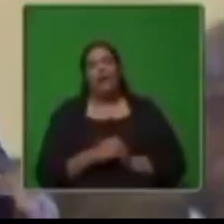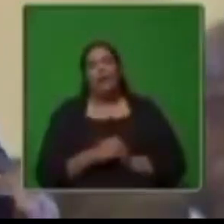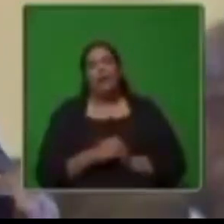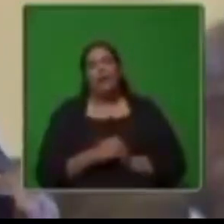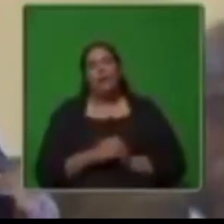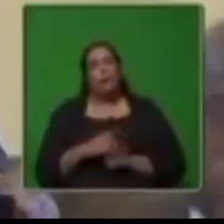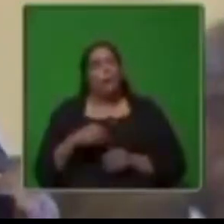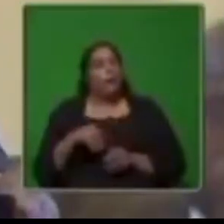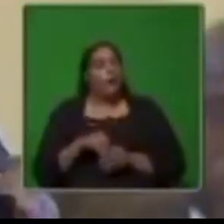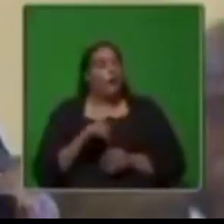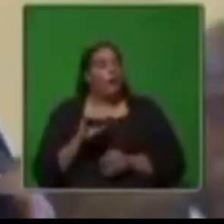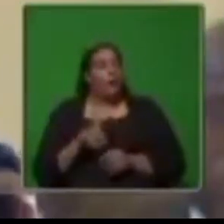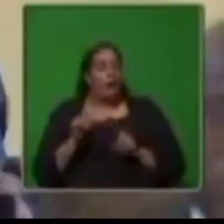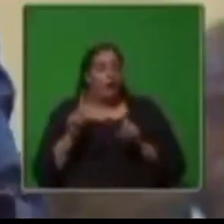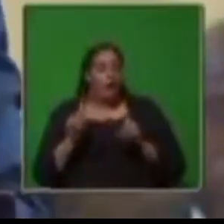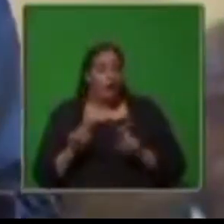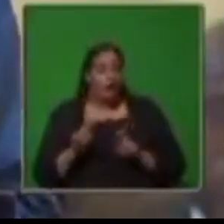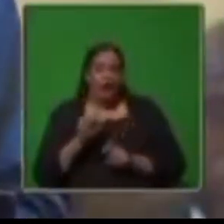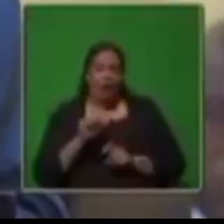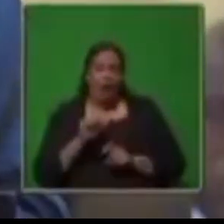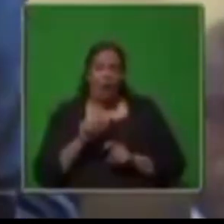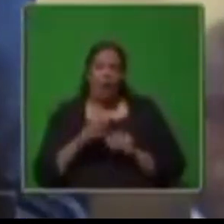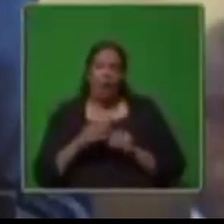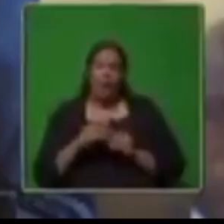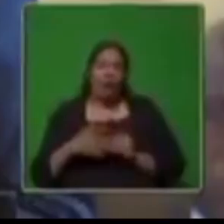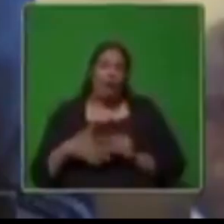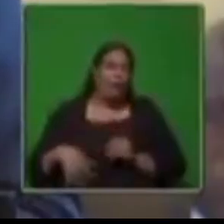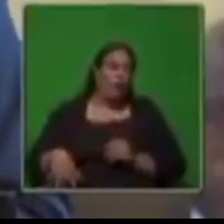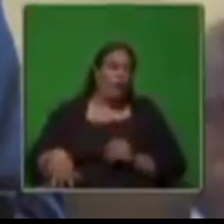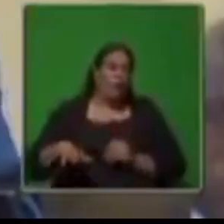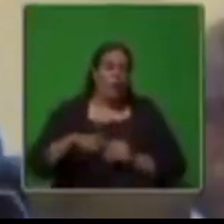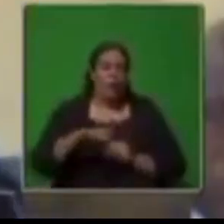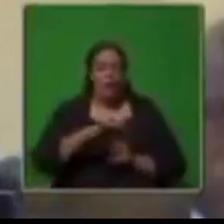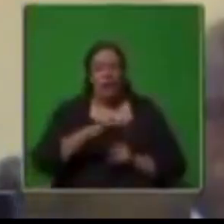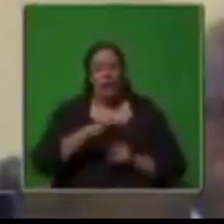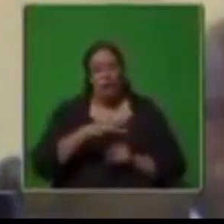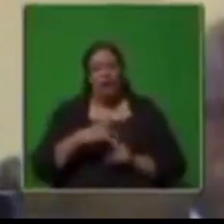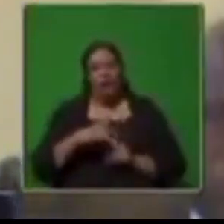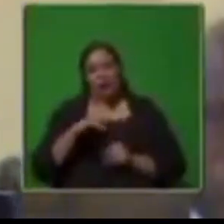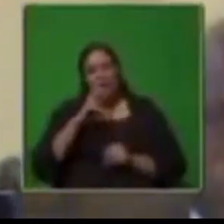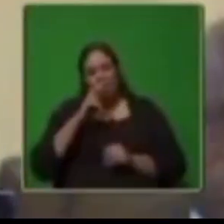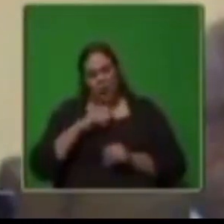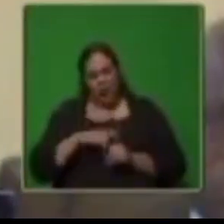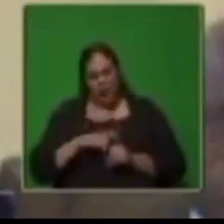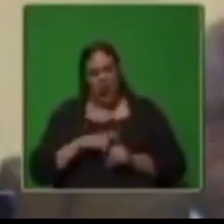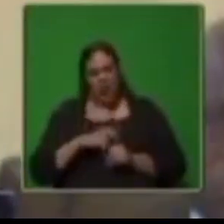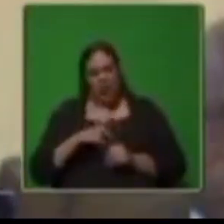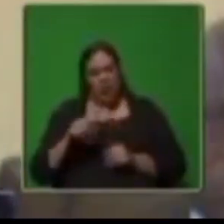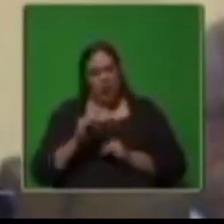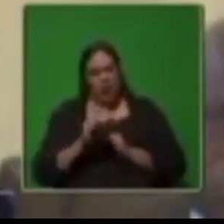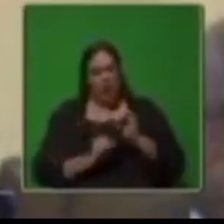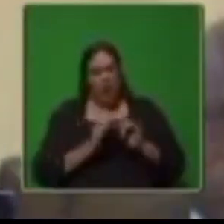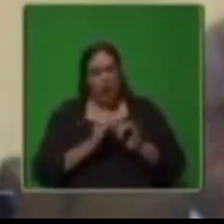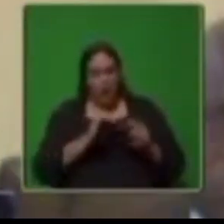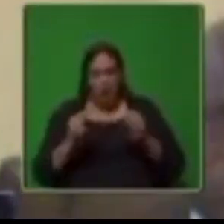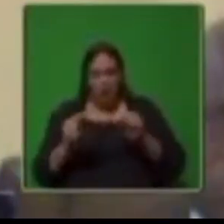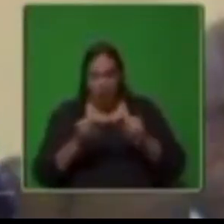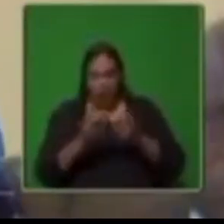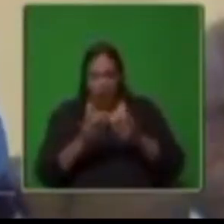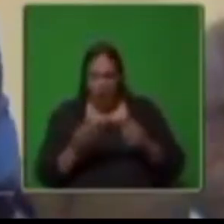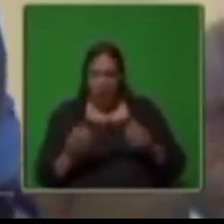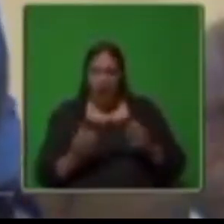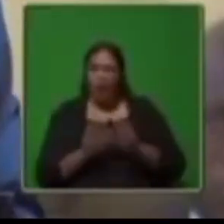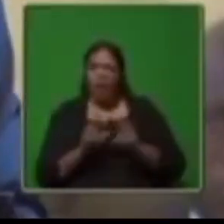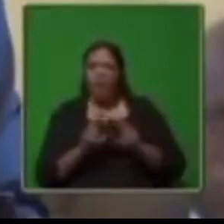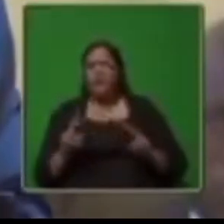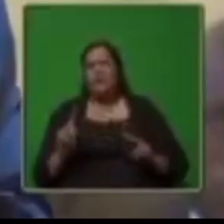including the principles that all members should settle their international disputes by